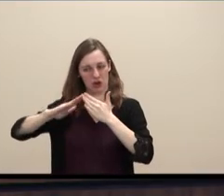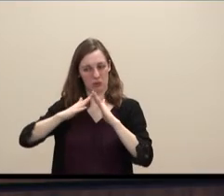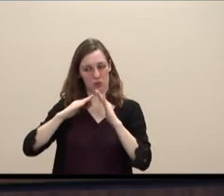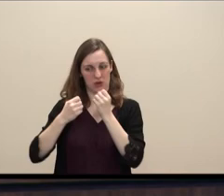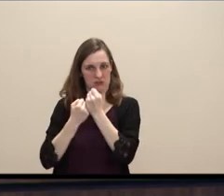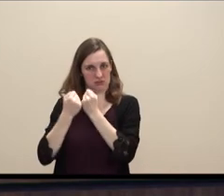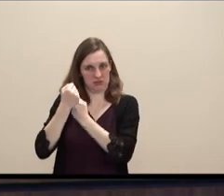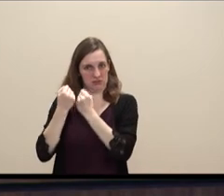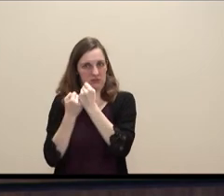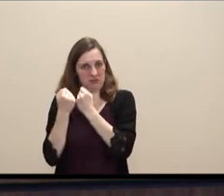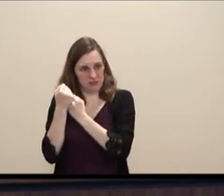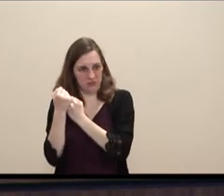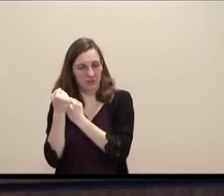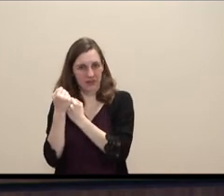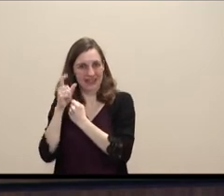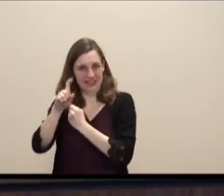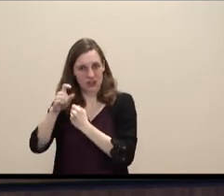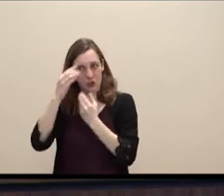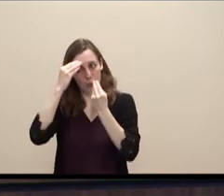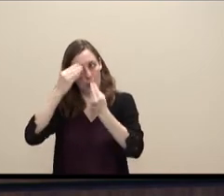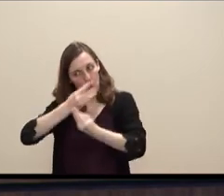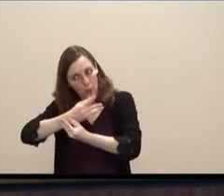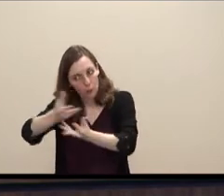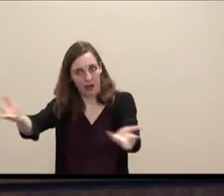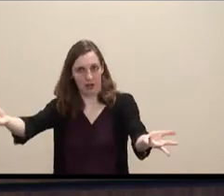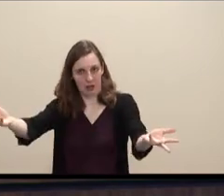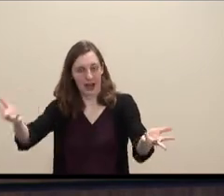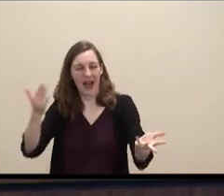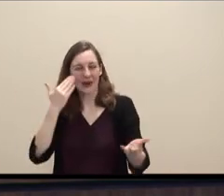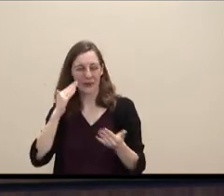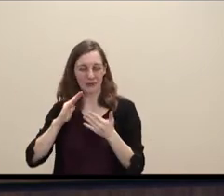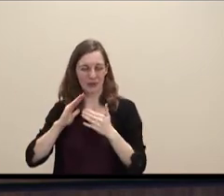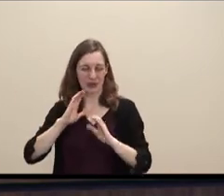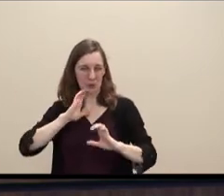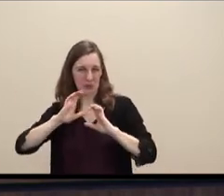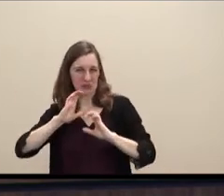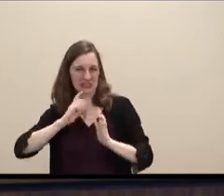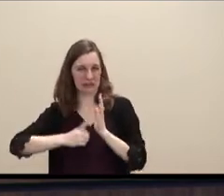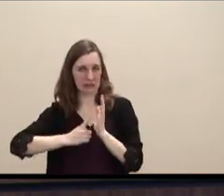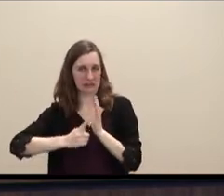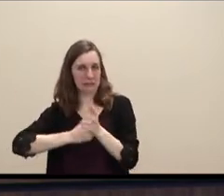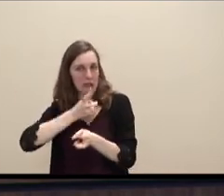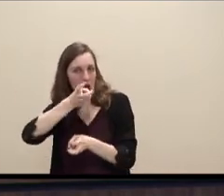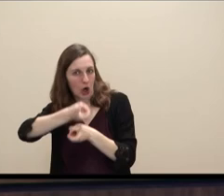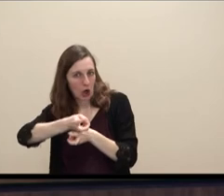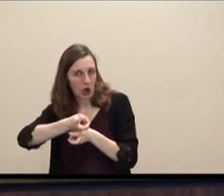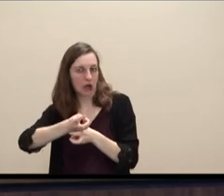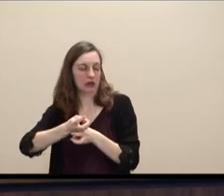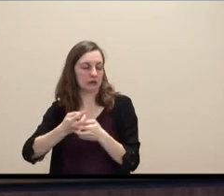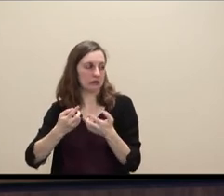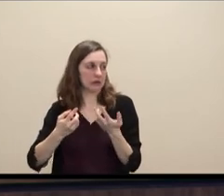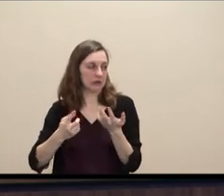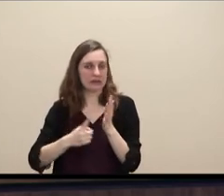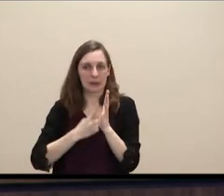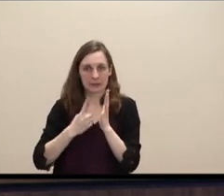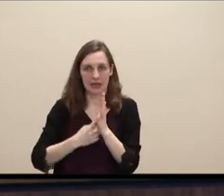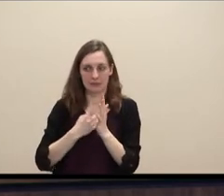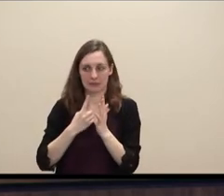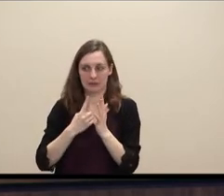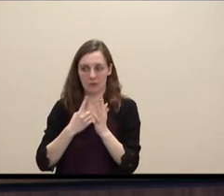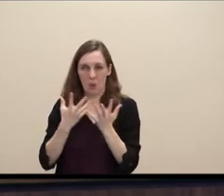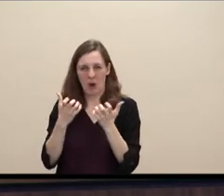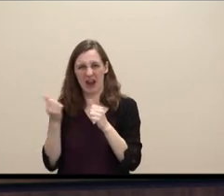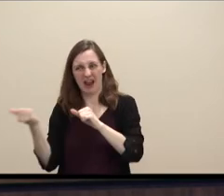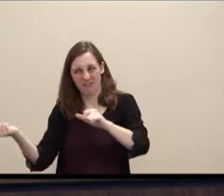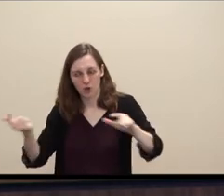that just getting the word out. I know communication is always kind of hard sometimes to get everyone knowledgeable of